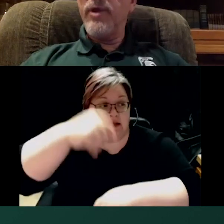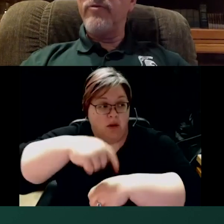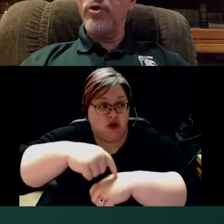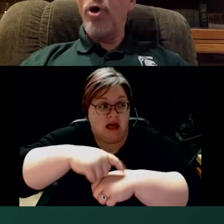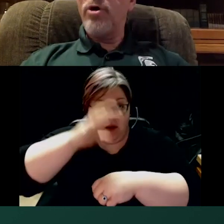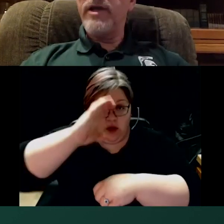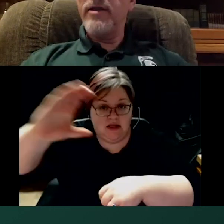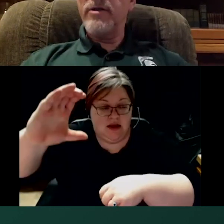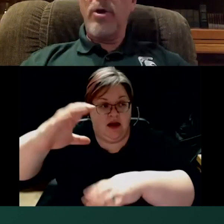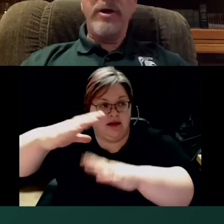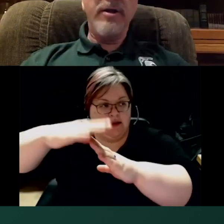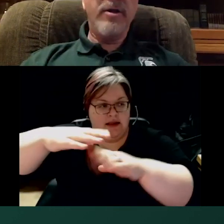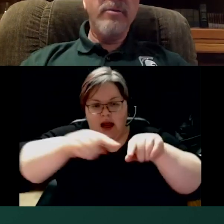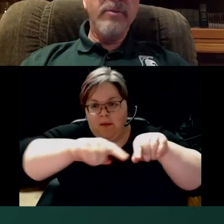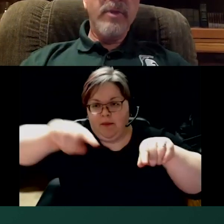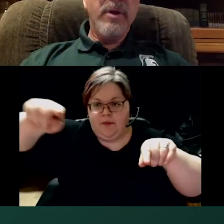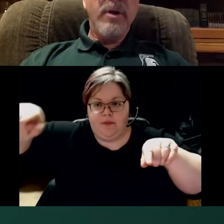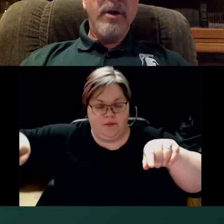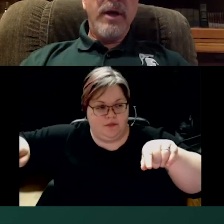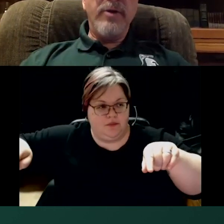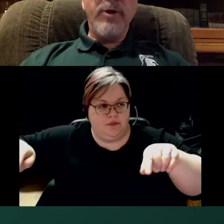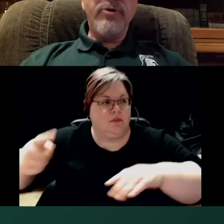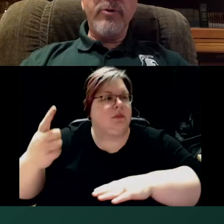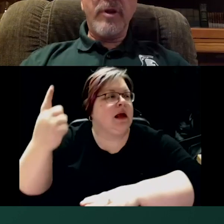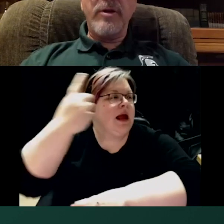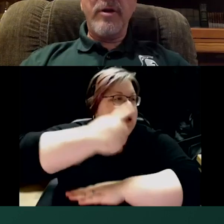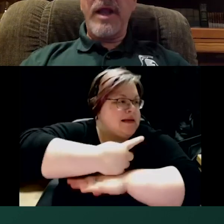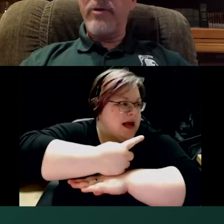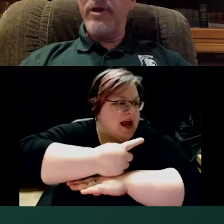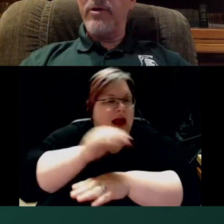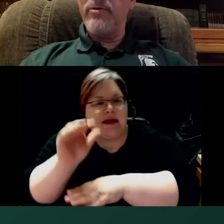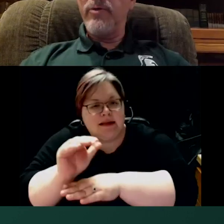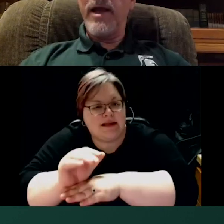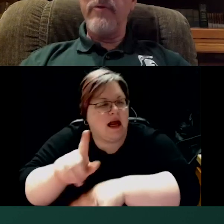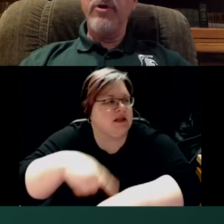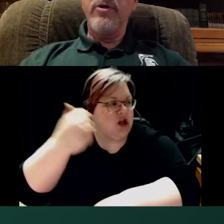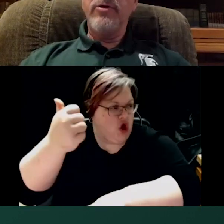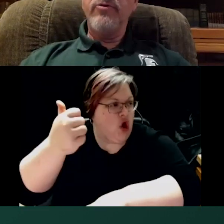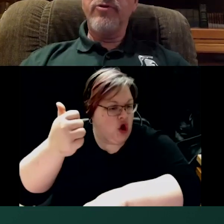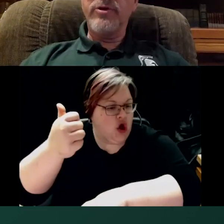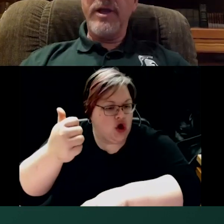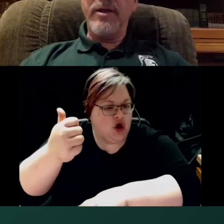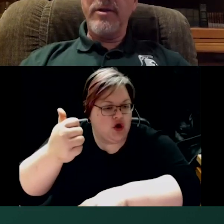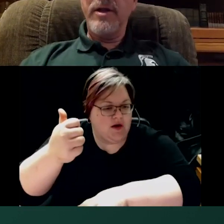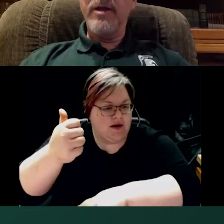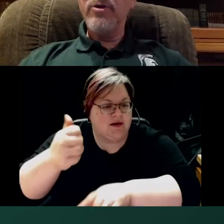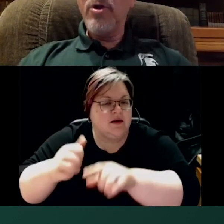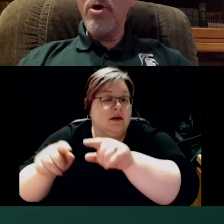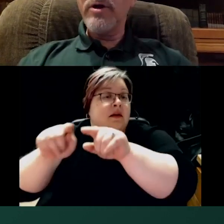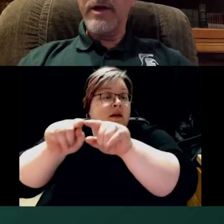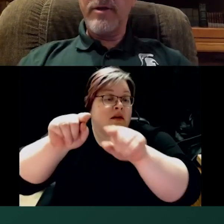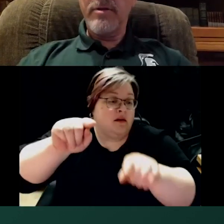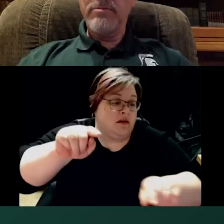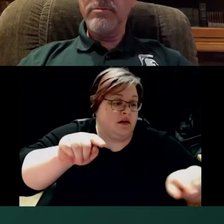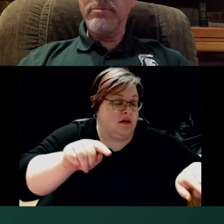here, we have long days and long nights. In the winter, the sun is down here. We have short days and